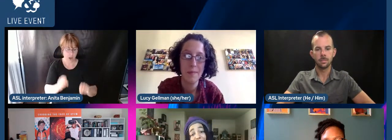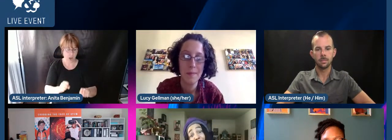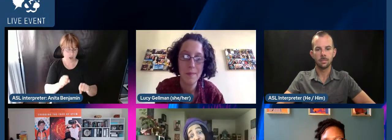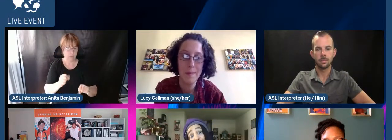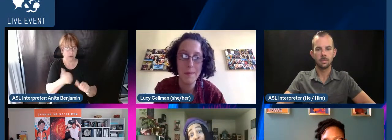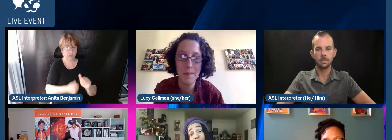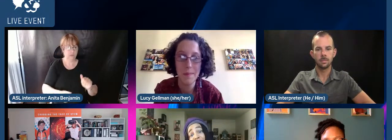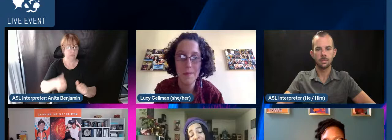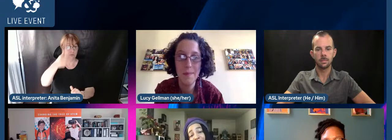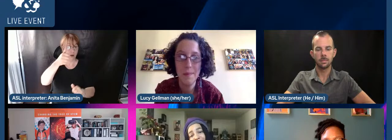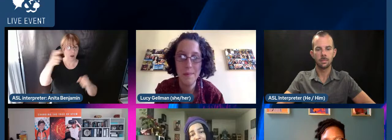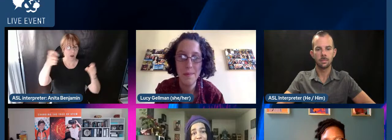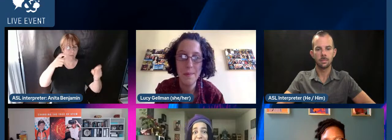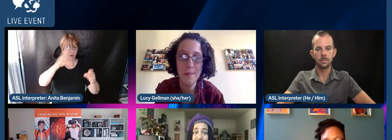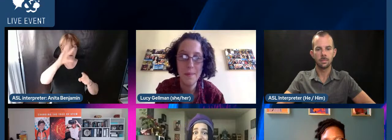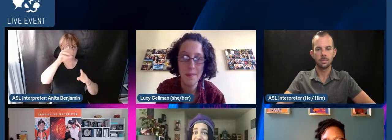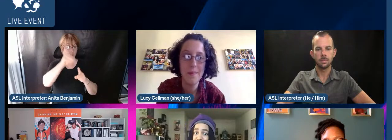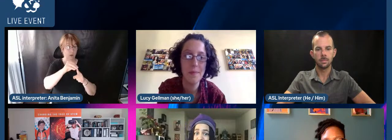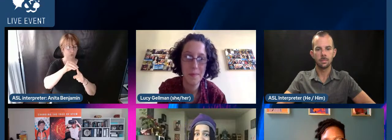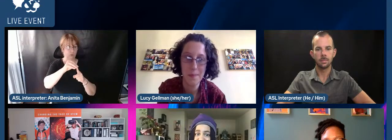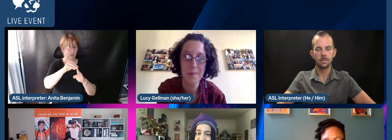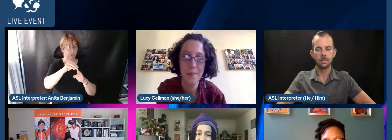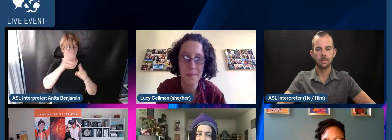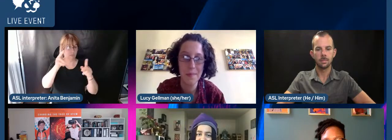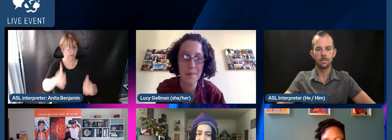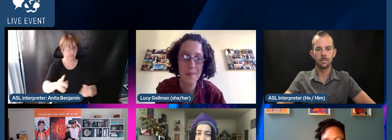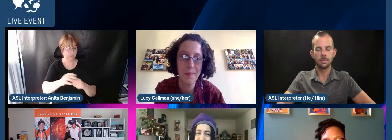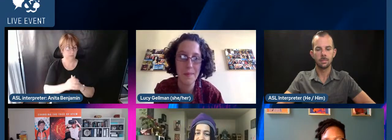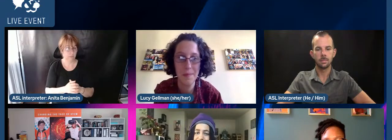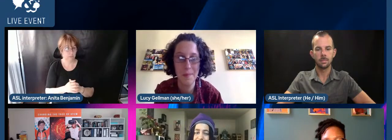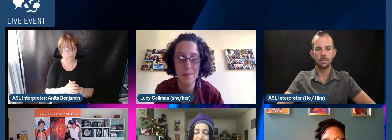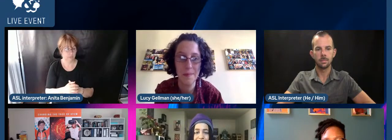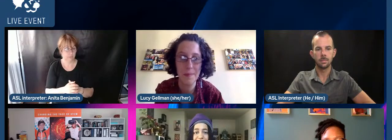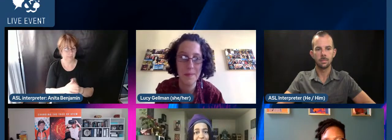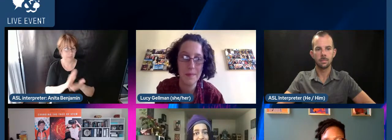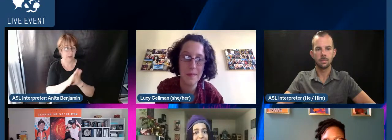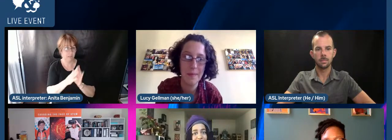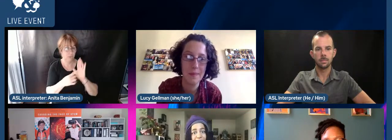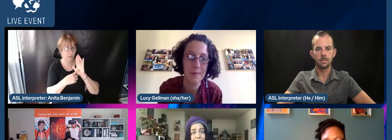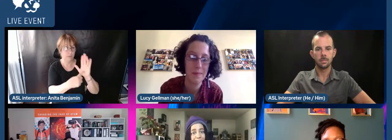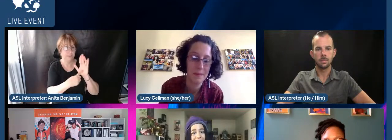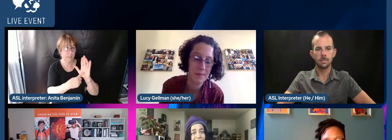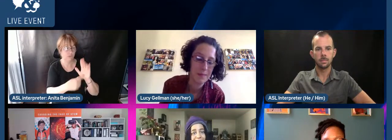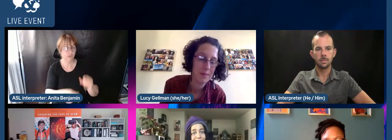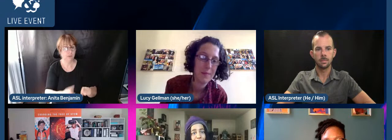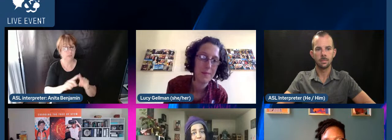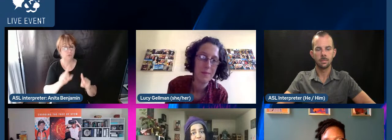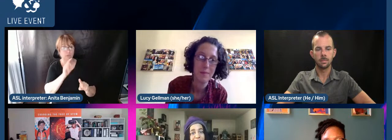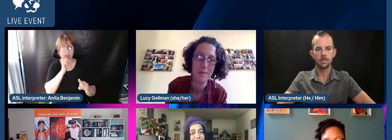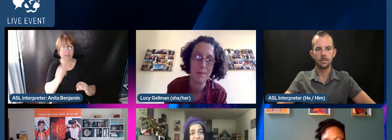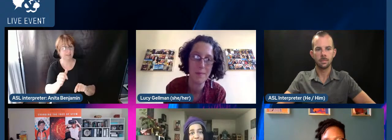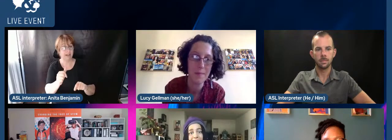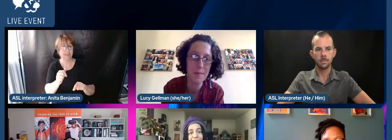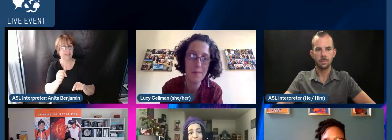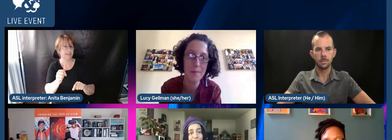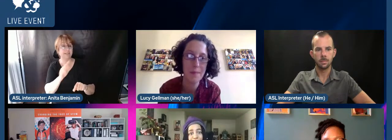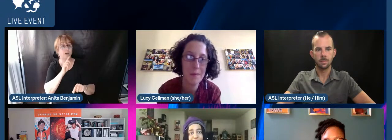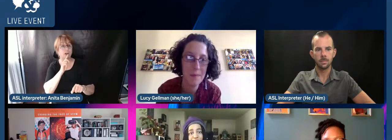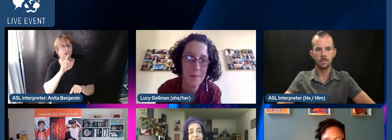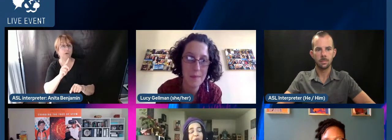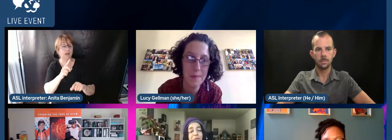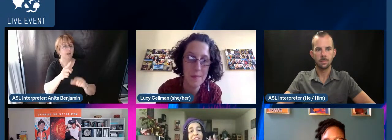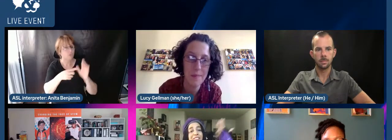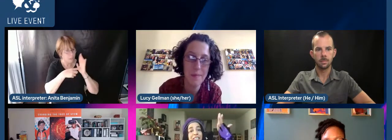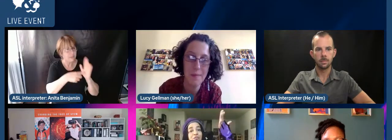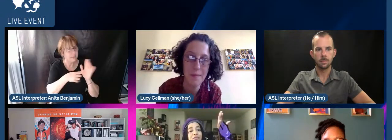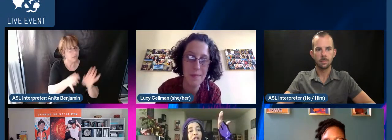then we're being included in it as a piece of representation. It does have impacts. Representation matters. It feels